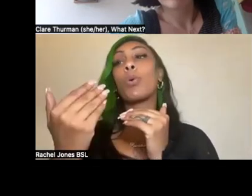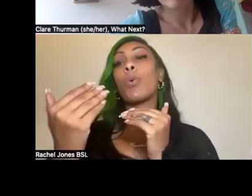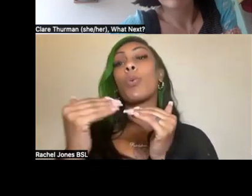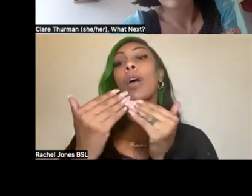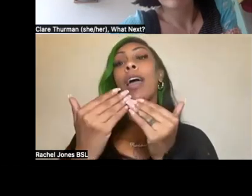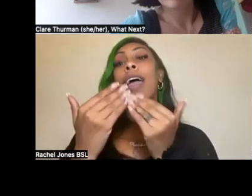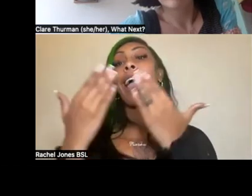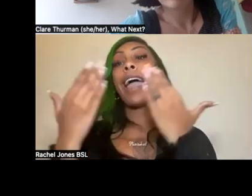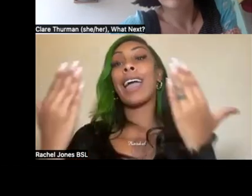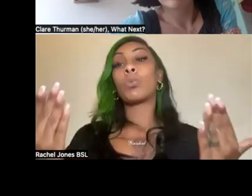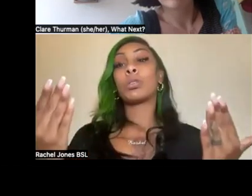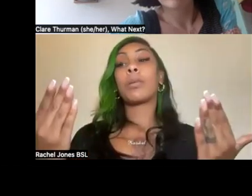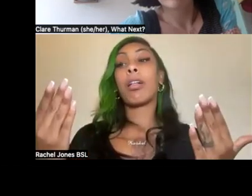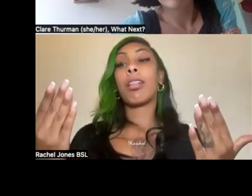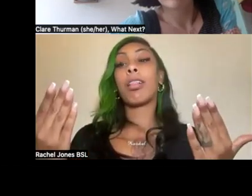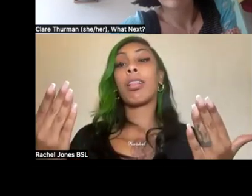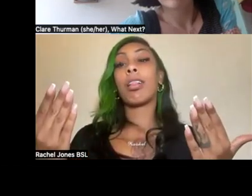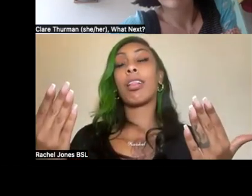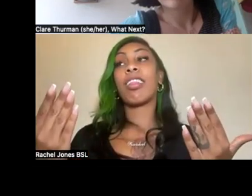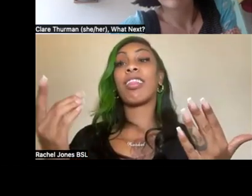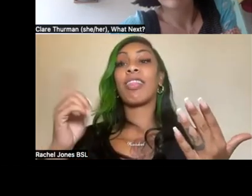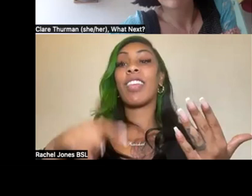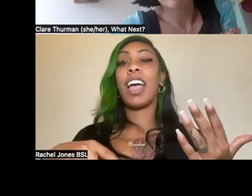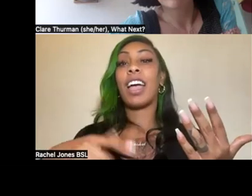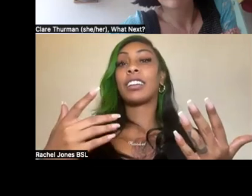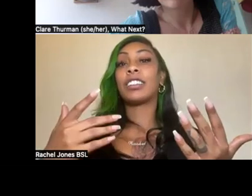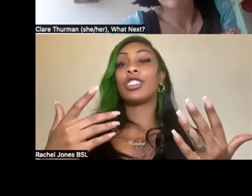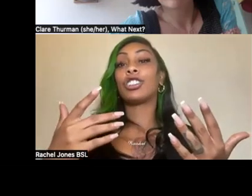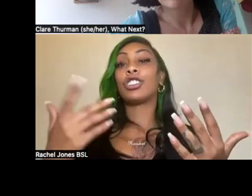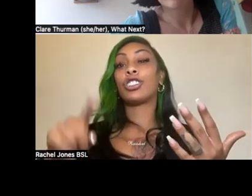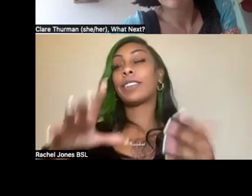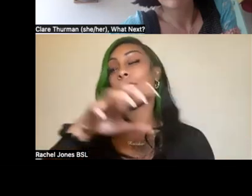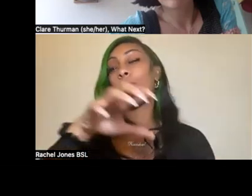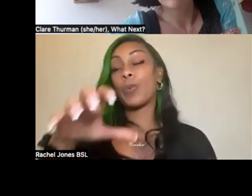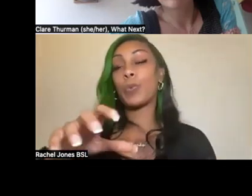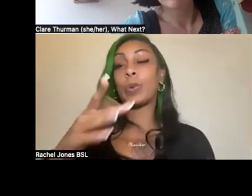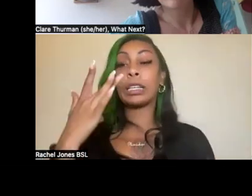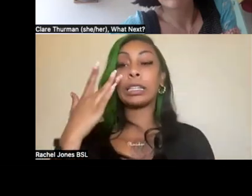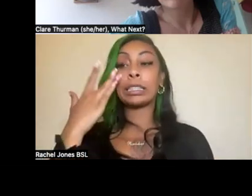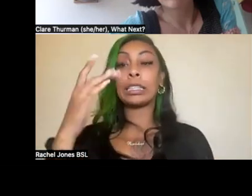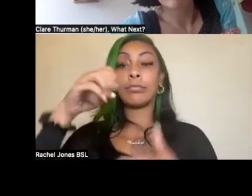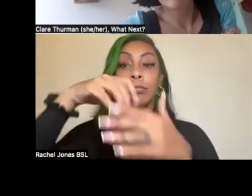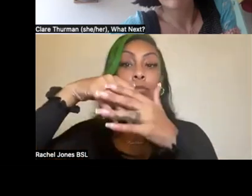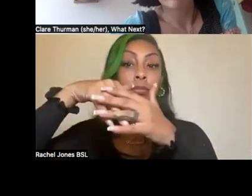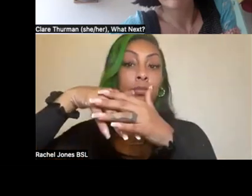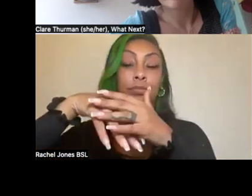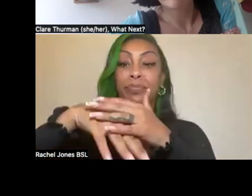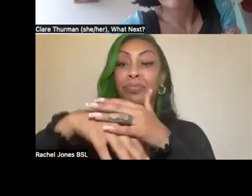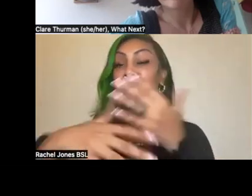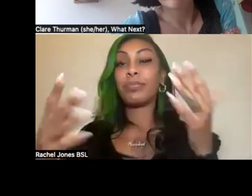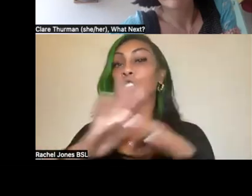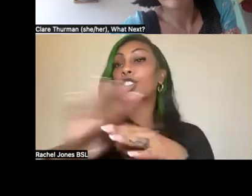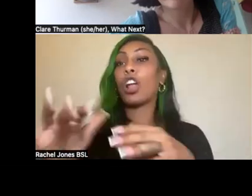of help than just venues, where it seems that the trickle-down effect is not as